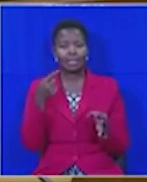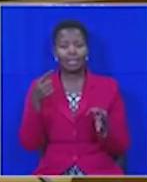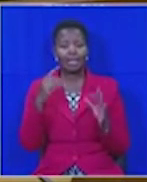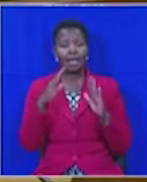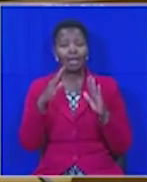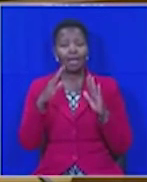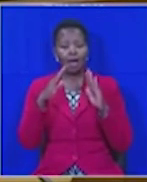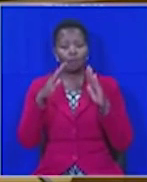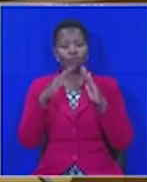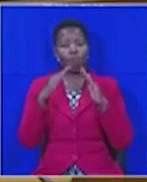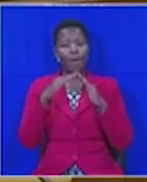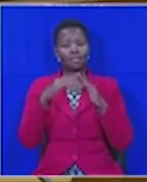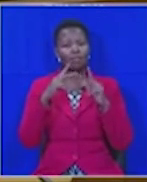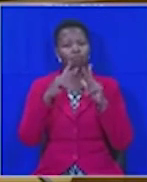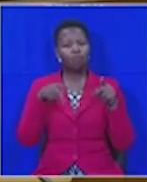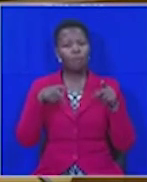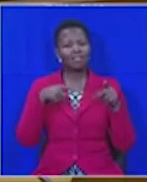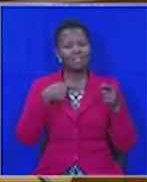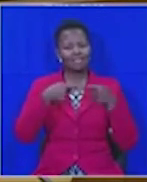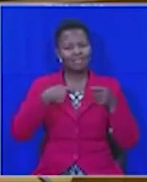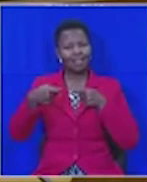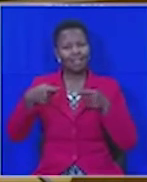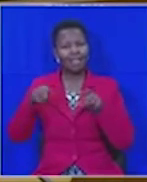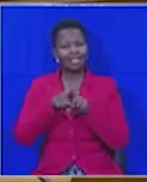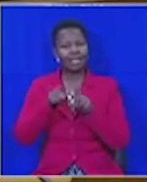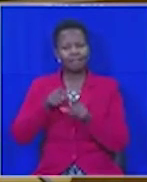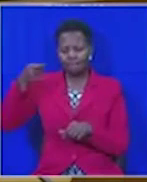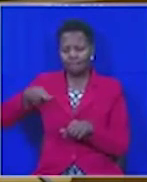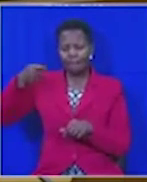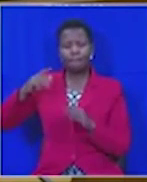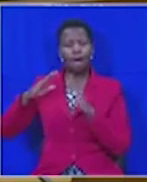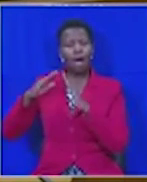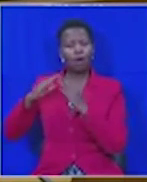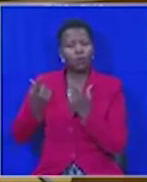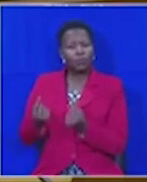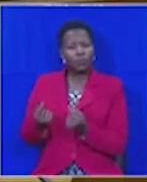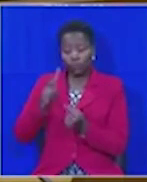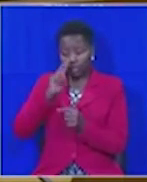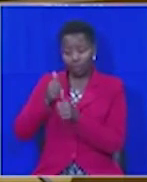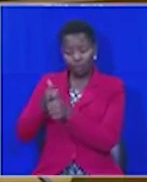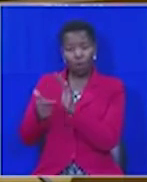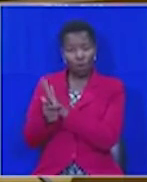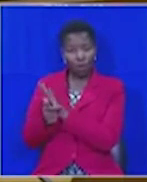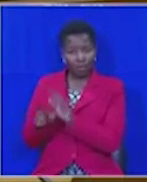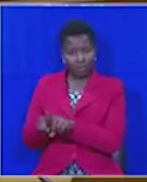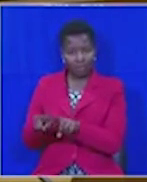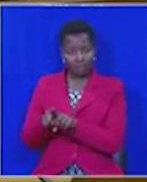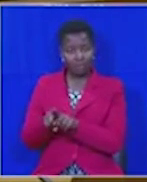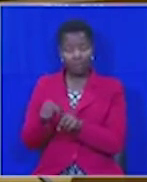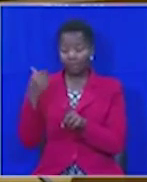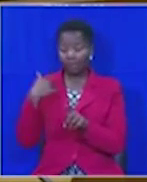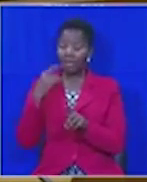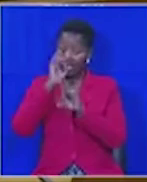Affairs Board versus Auction Alliance Ltd, which in essence made clear